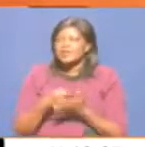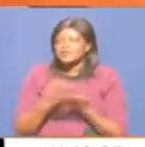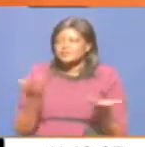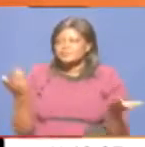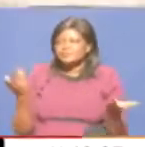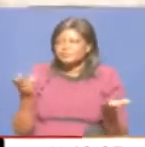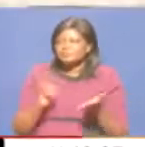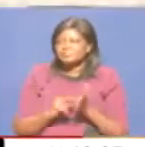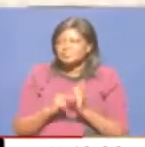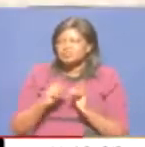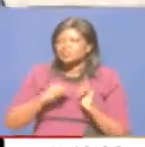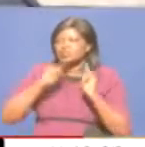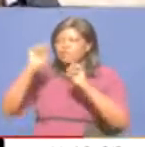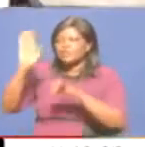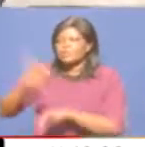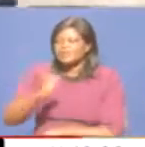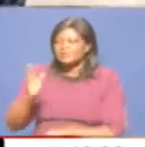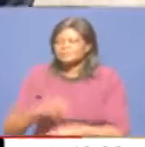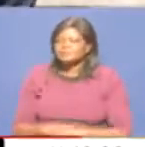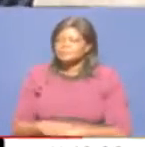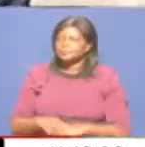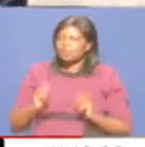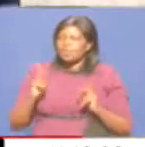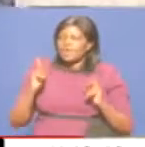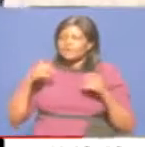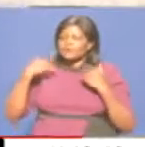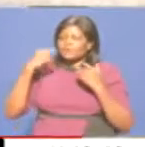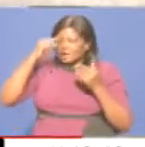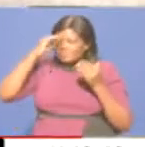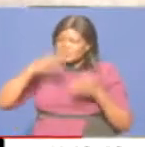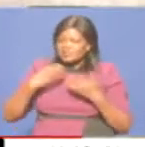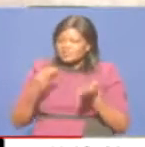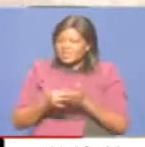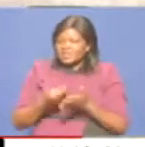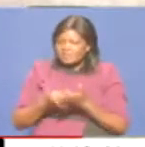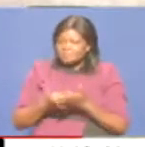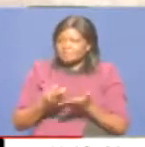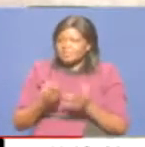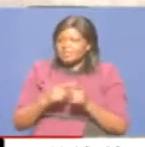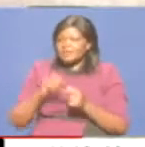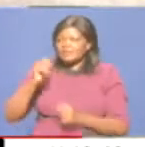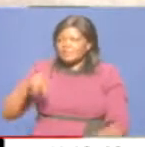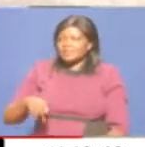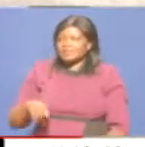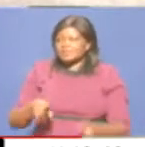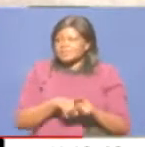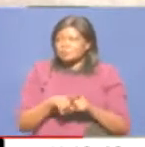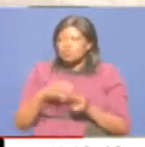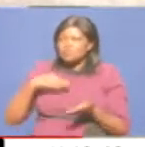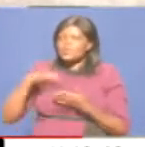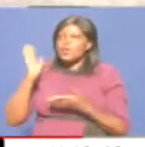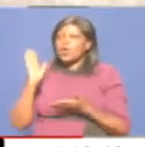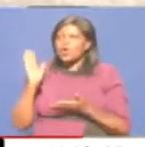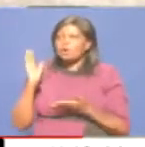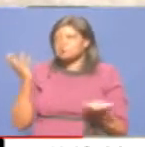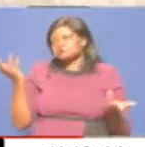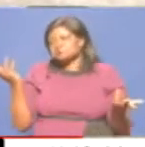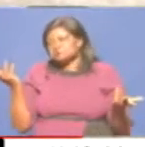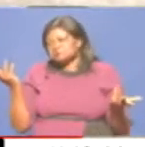up in parliament. Precedence. If governors are given that money, mm-hmm. of course, members of parliament, we shall also want